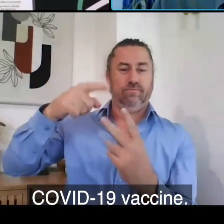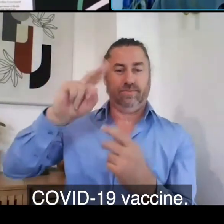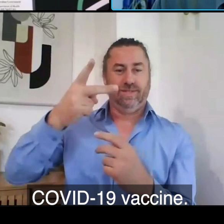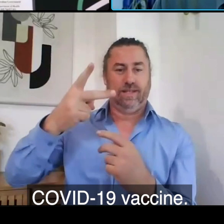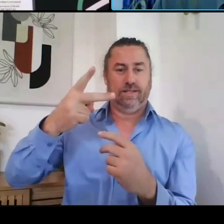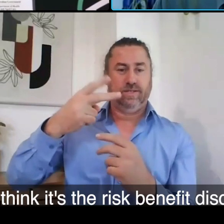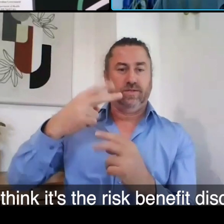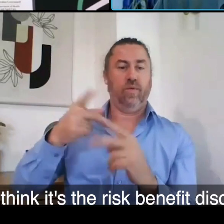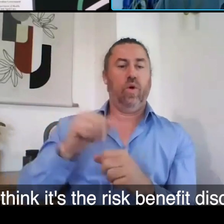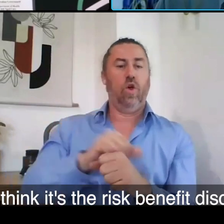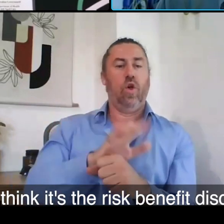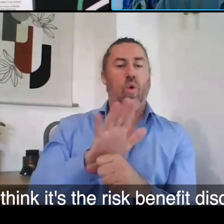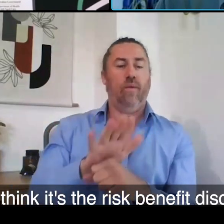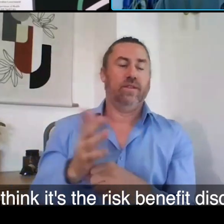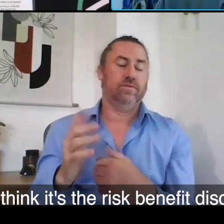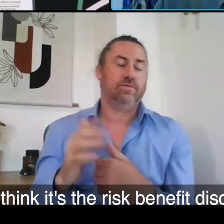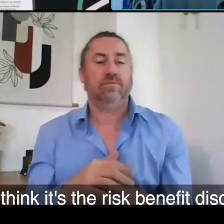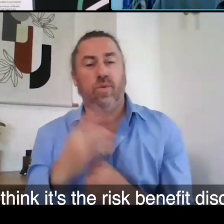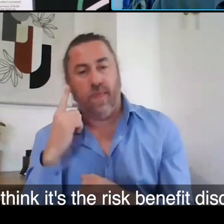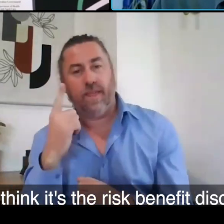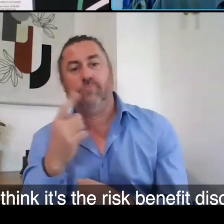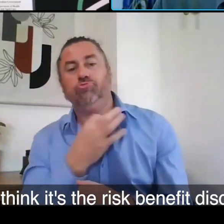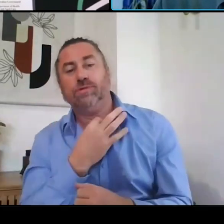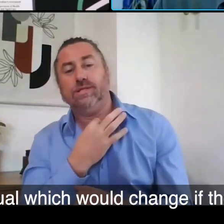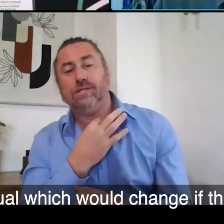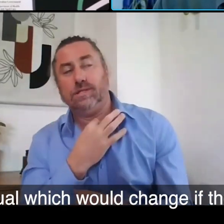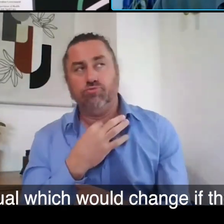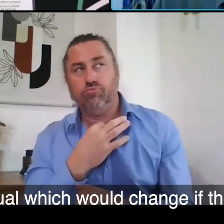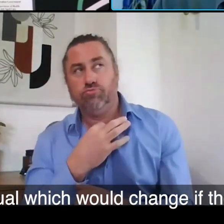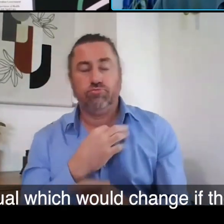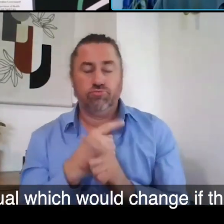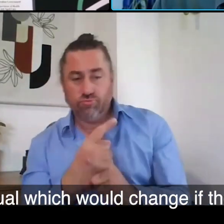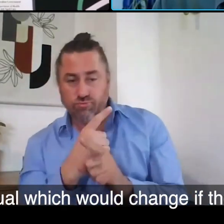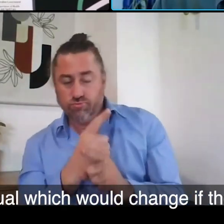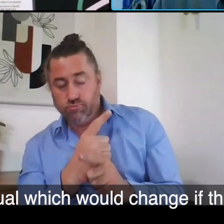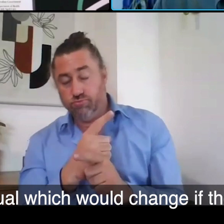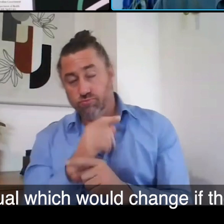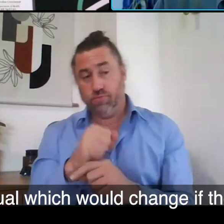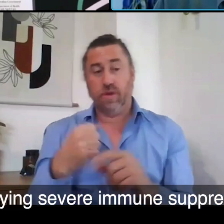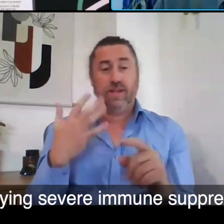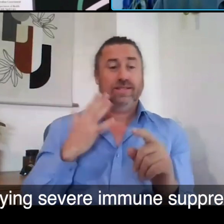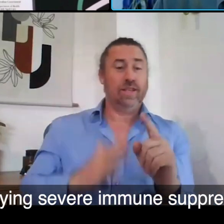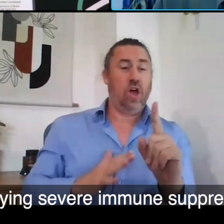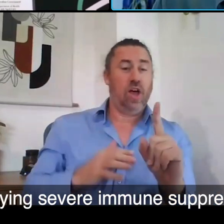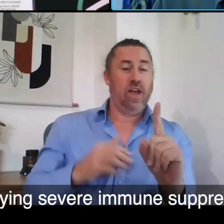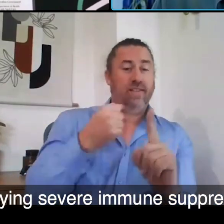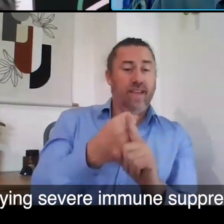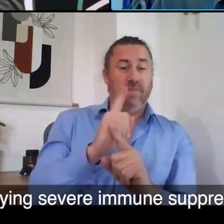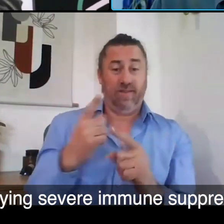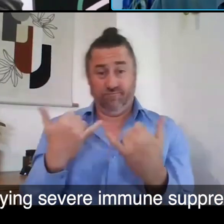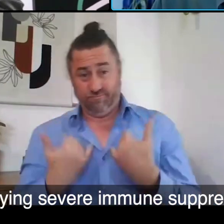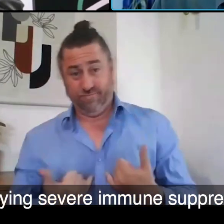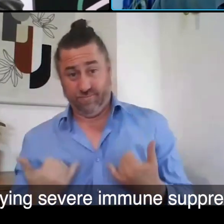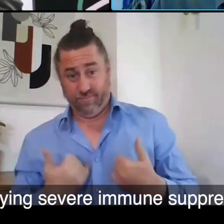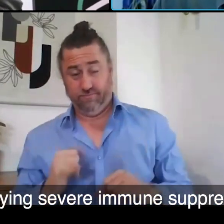COVID-19 vaccine. So again, I think it's the risk-benefit discussion for that individual, which would change if they have an underlying